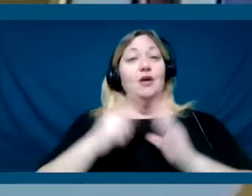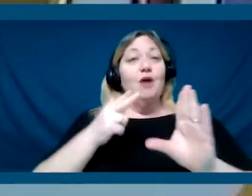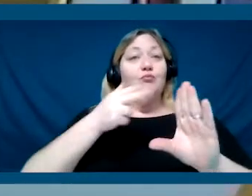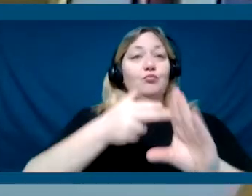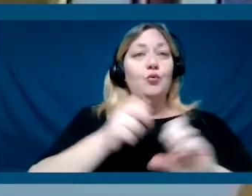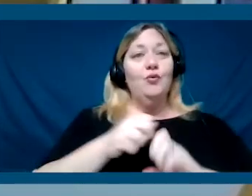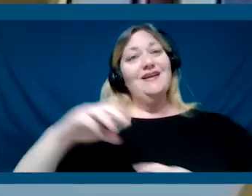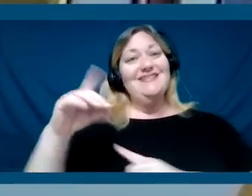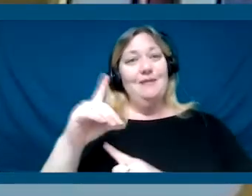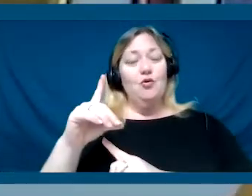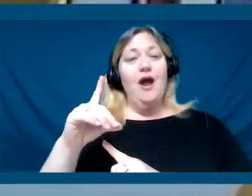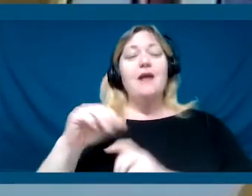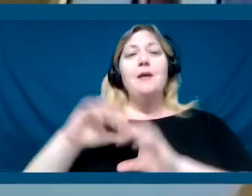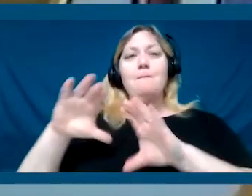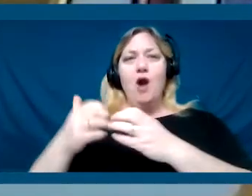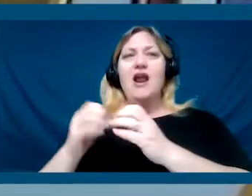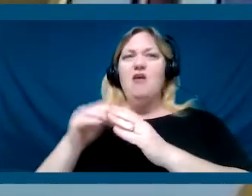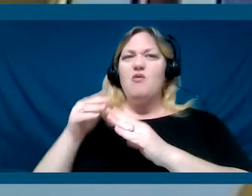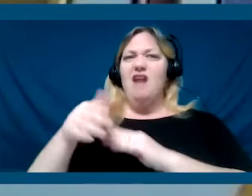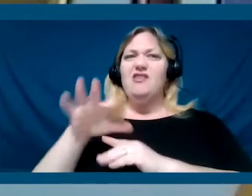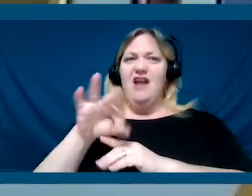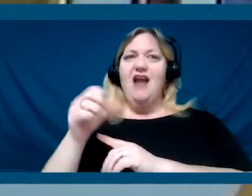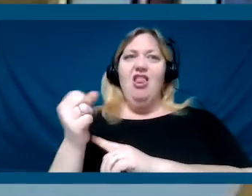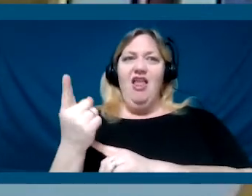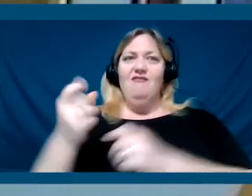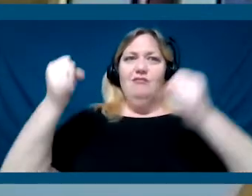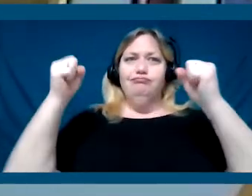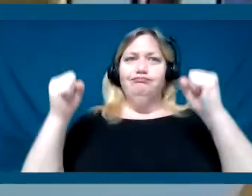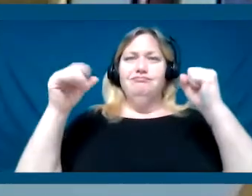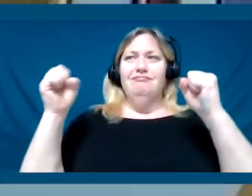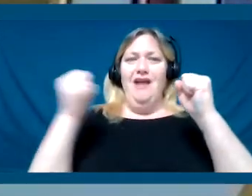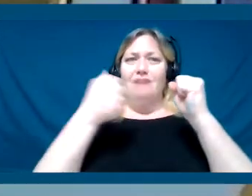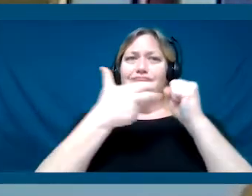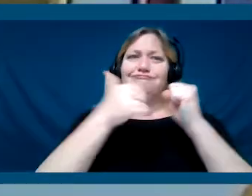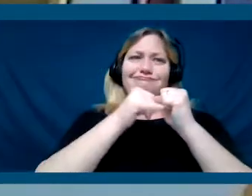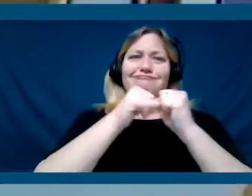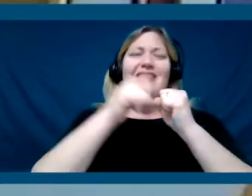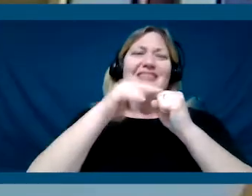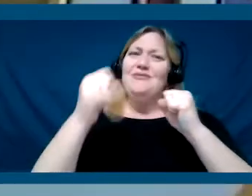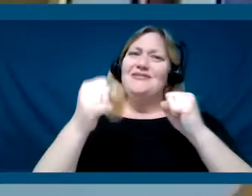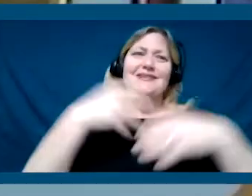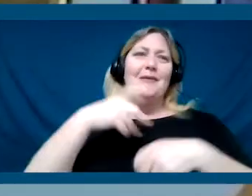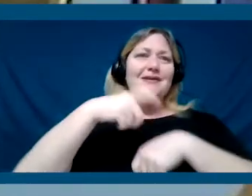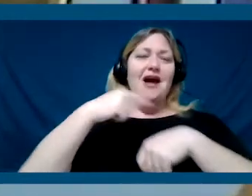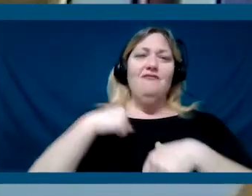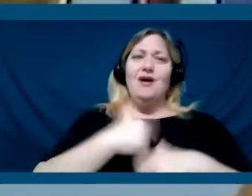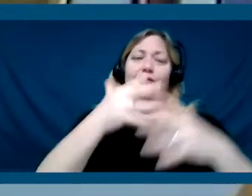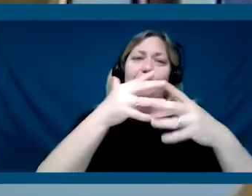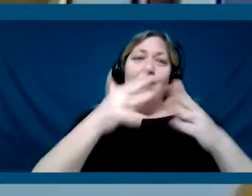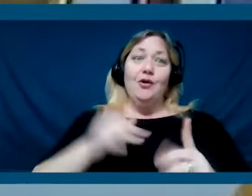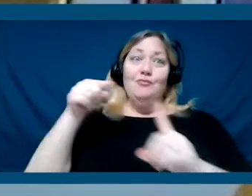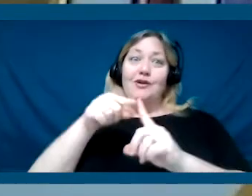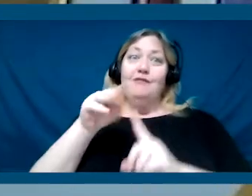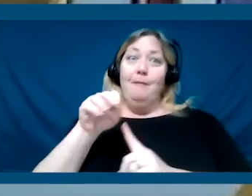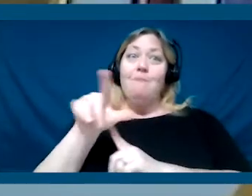after 9/11. It was a very scary time for all Americans, and in particular Muslims. I had learned about